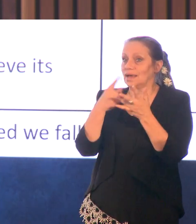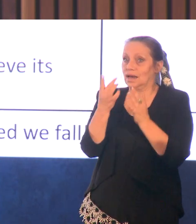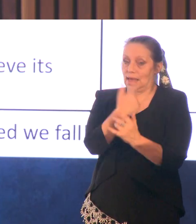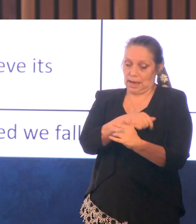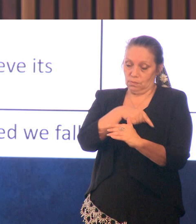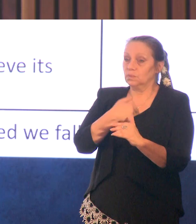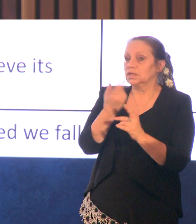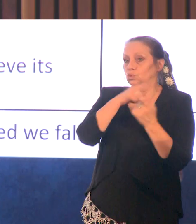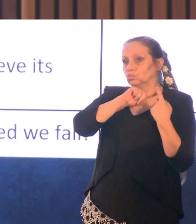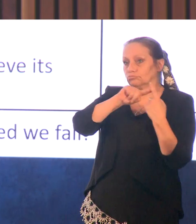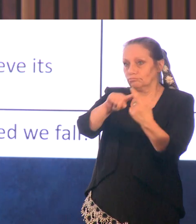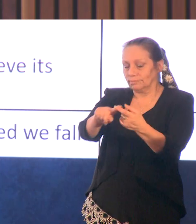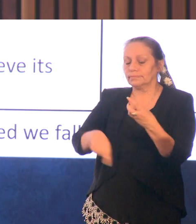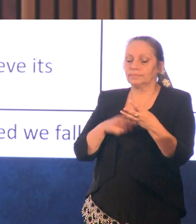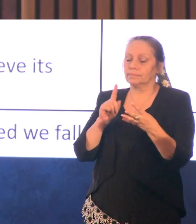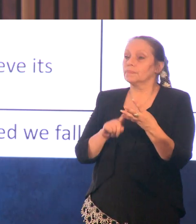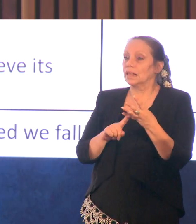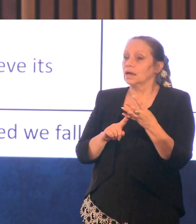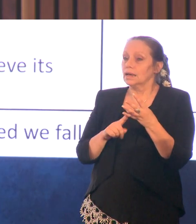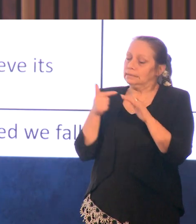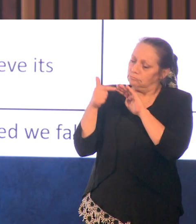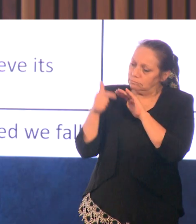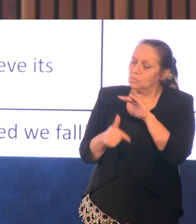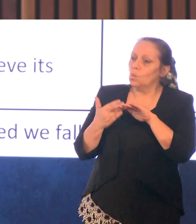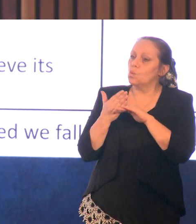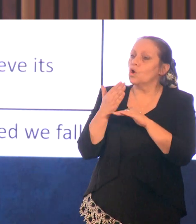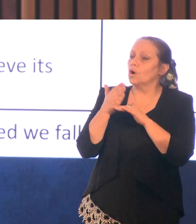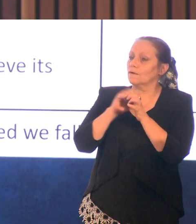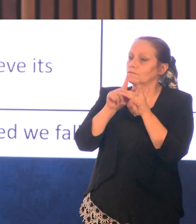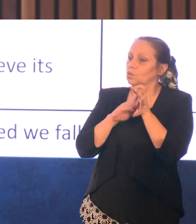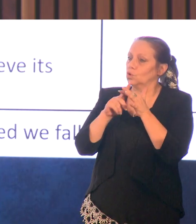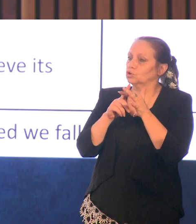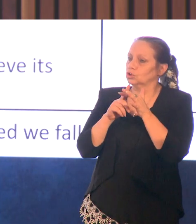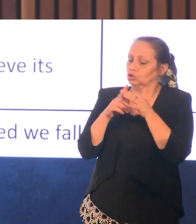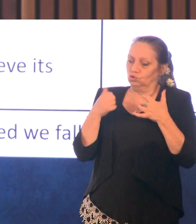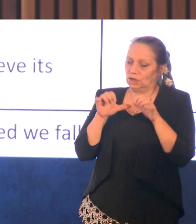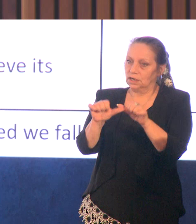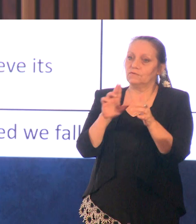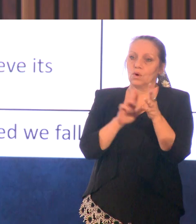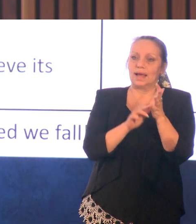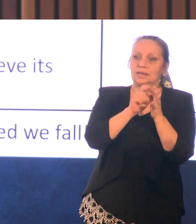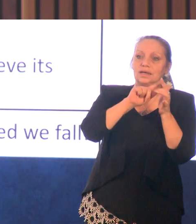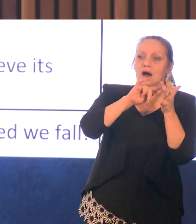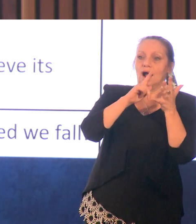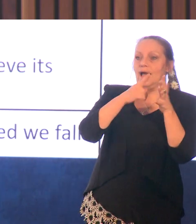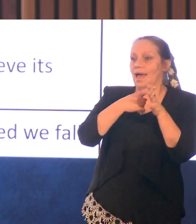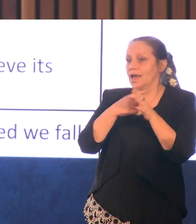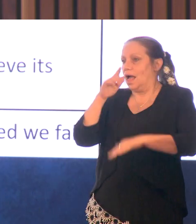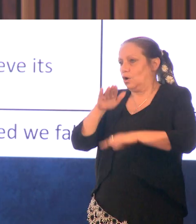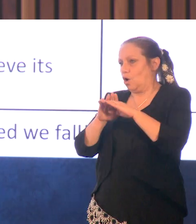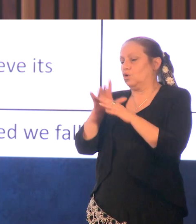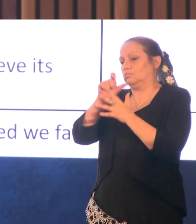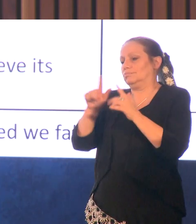commitment to sustainability, a comprehensive workforce strategy for the NDIA and for the sector,